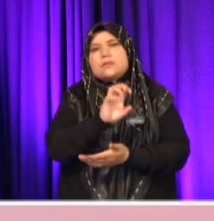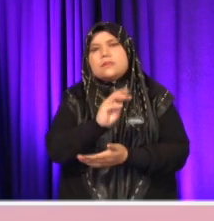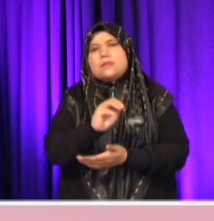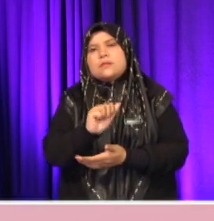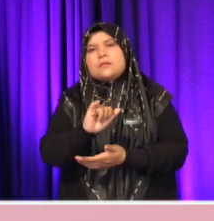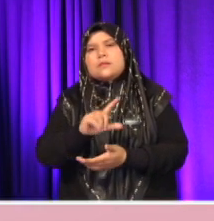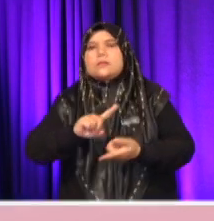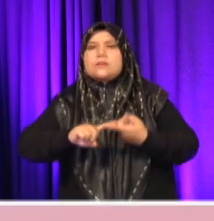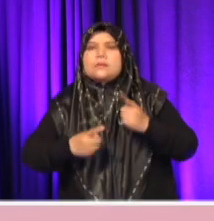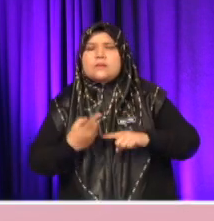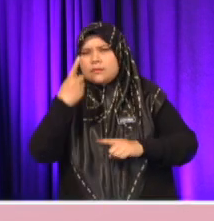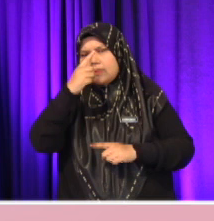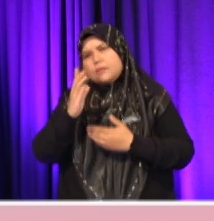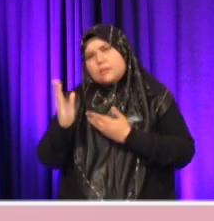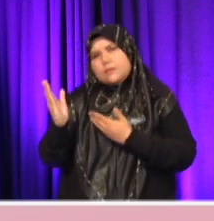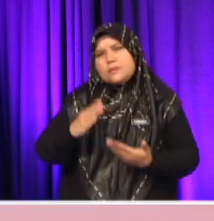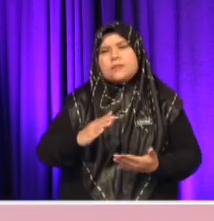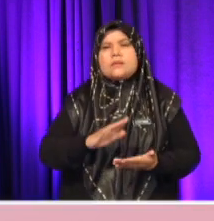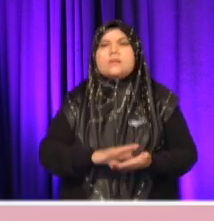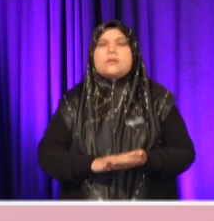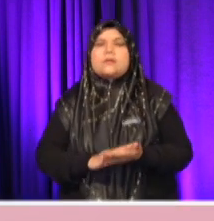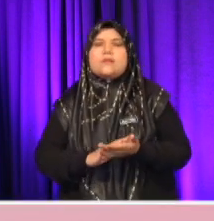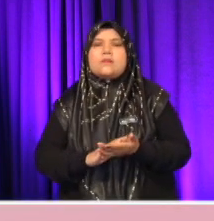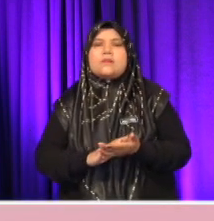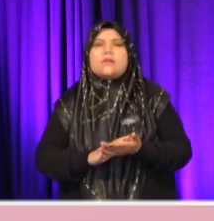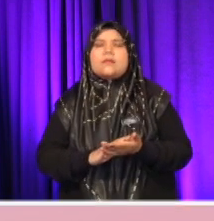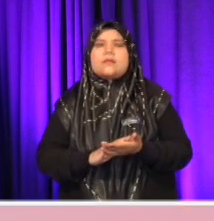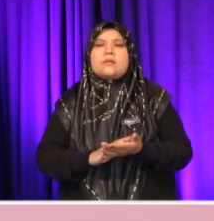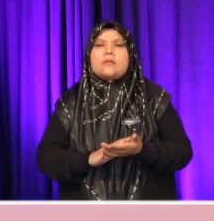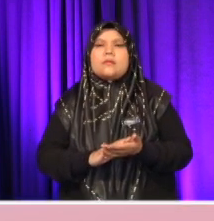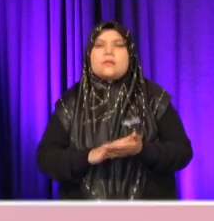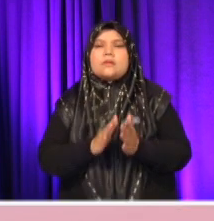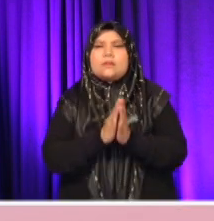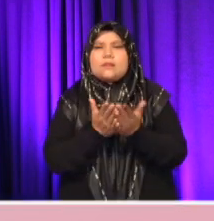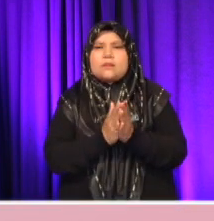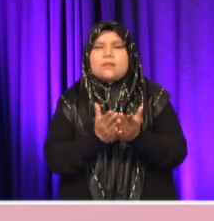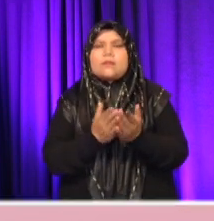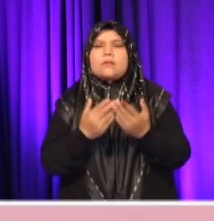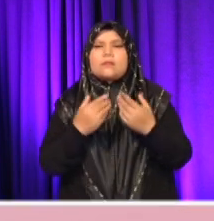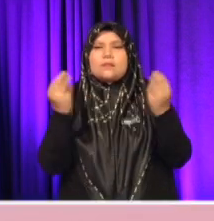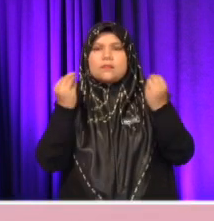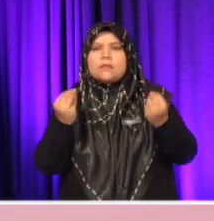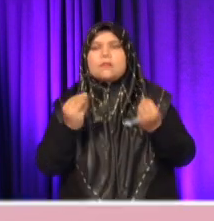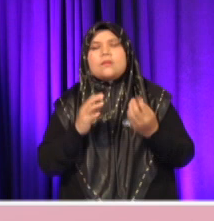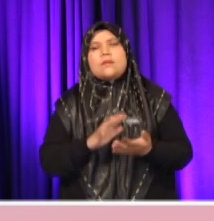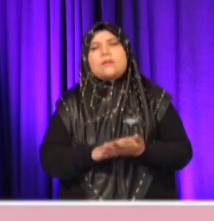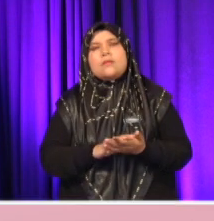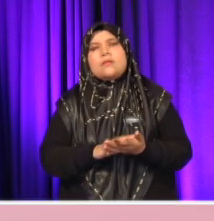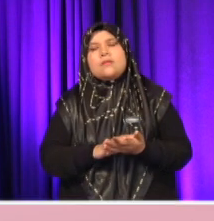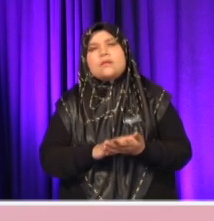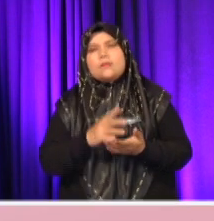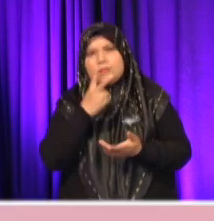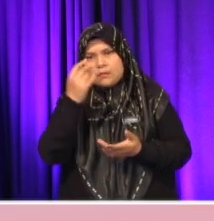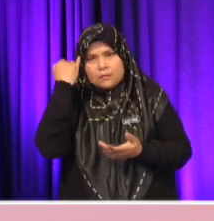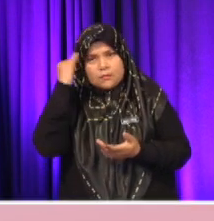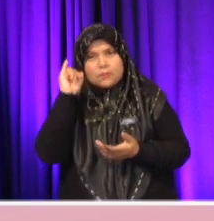to invite him to an event, a book sale, all right? And then telling him why you would like to go to the book sale. So the information